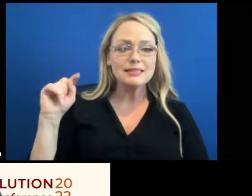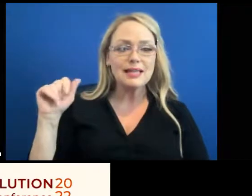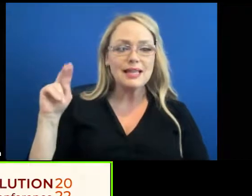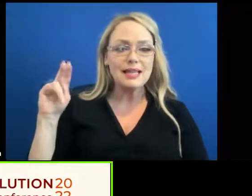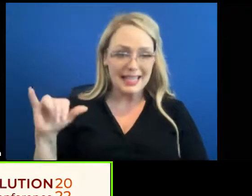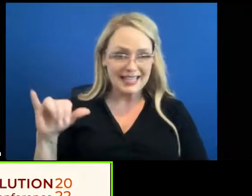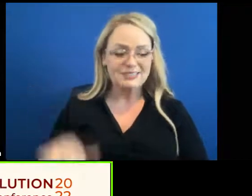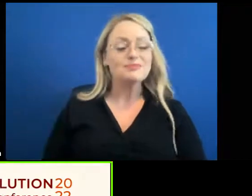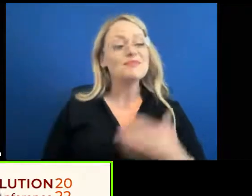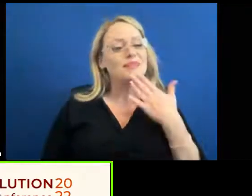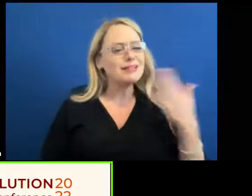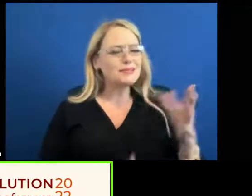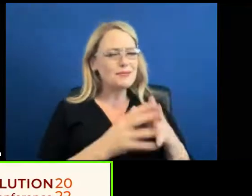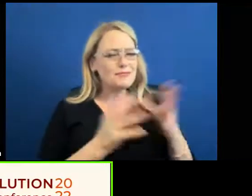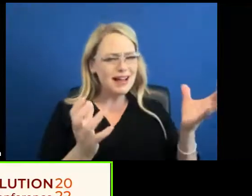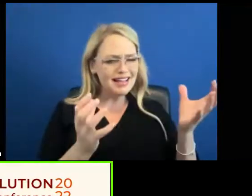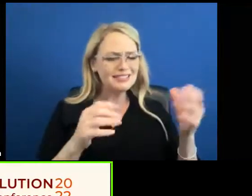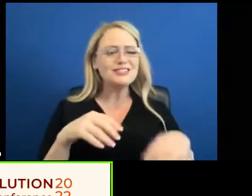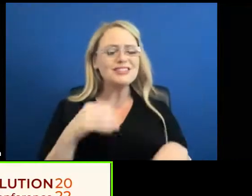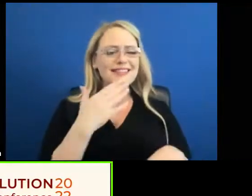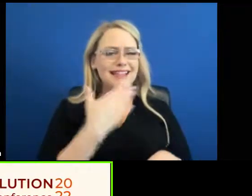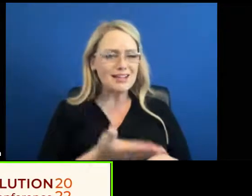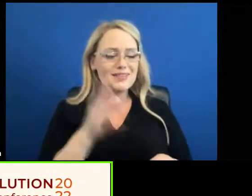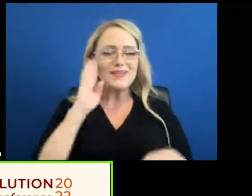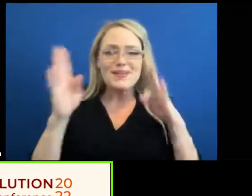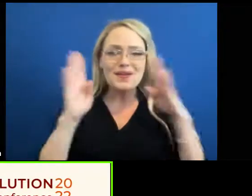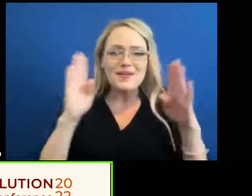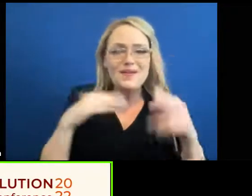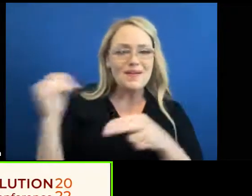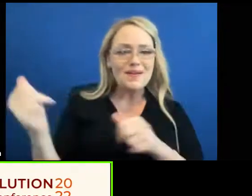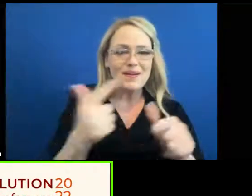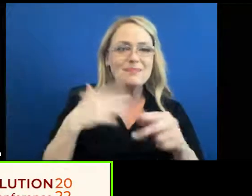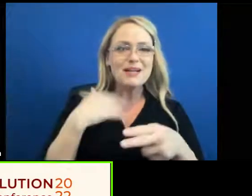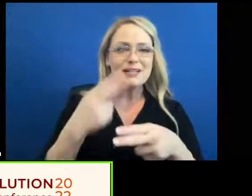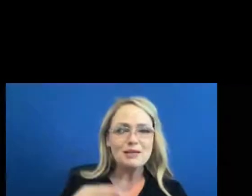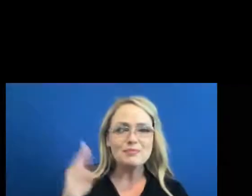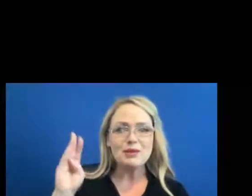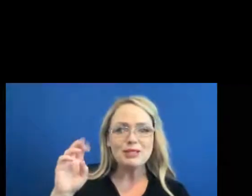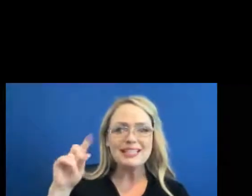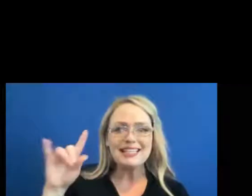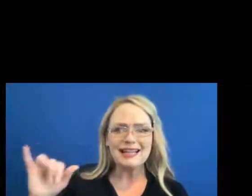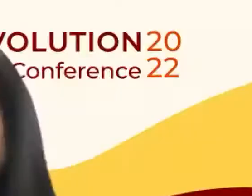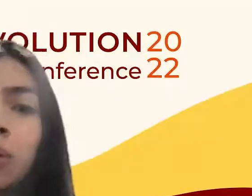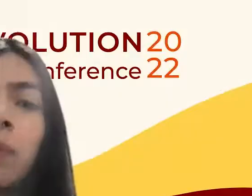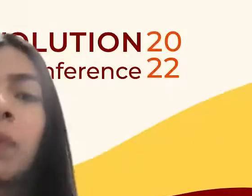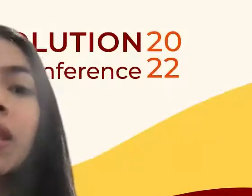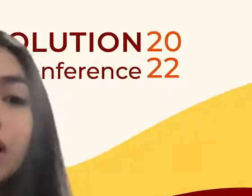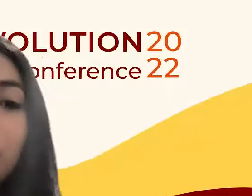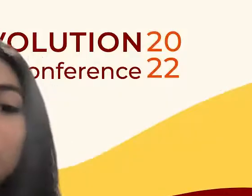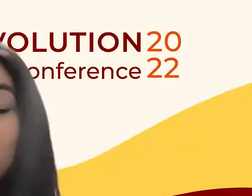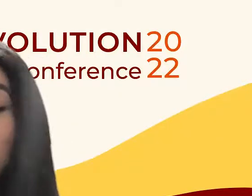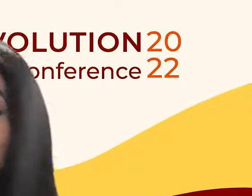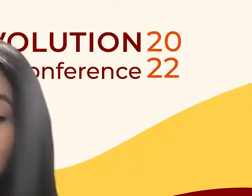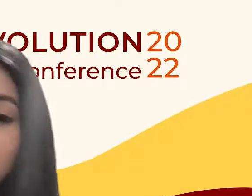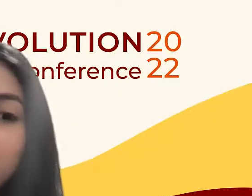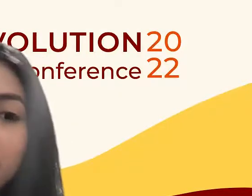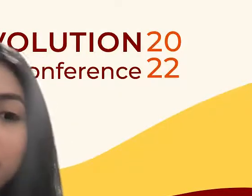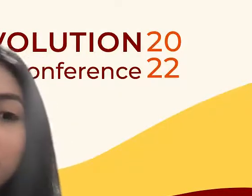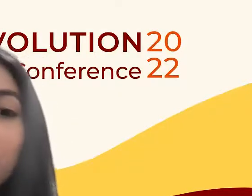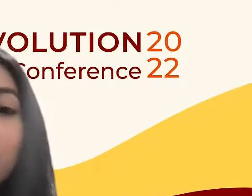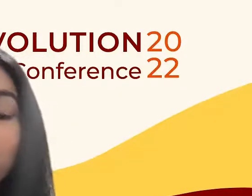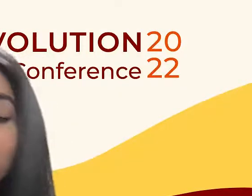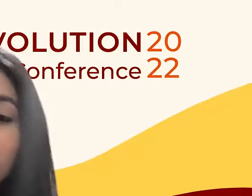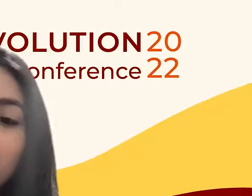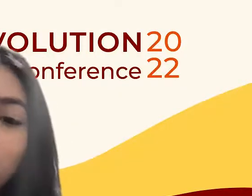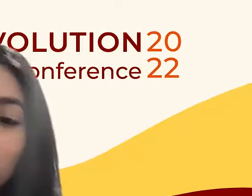Thank you so much, Leila. Hello, everyone. My name is Brittany Ariharan, and I'm so excited to welcome you to the Multicultural and Dream